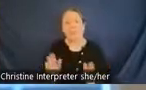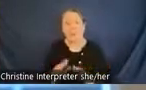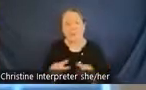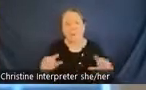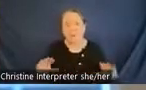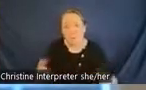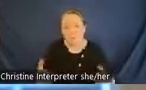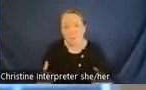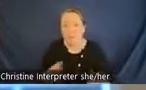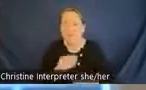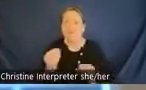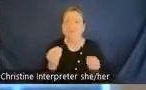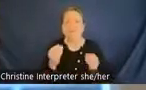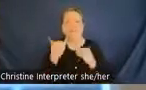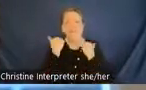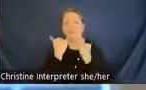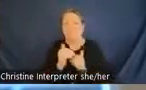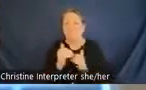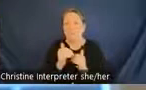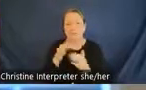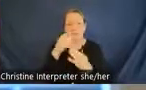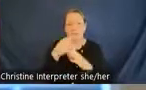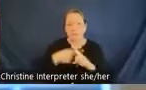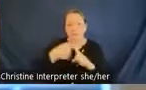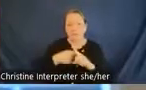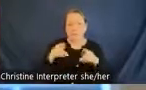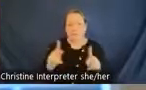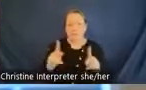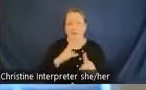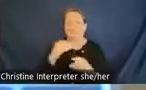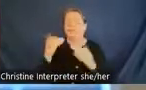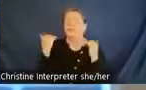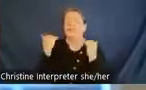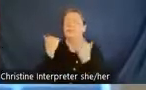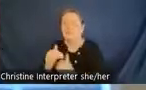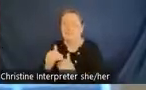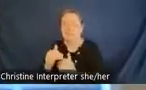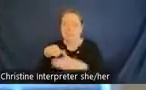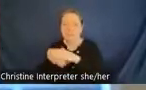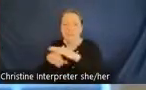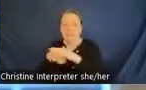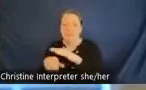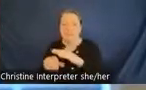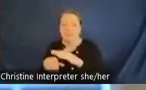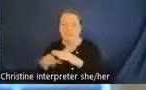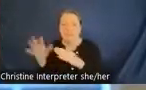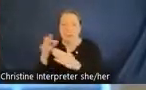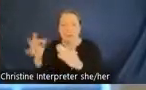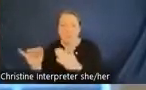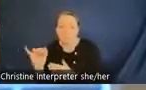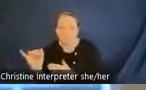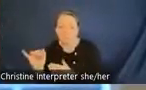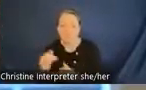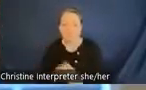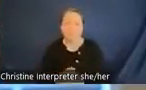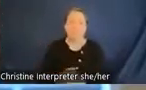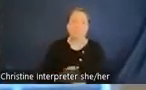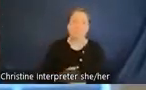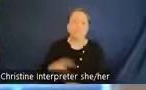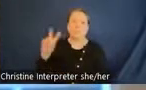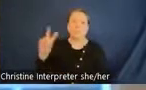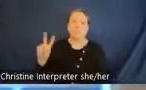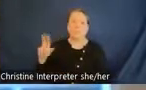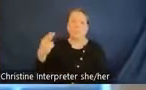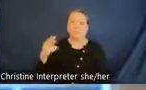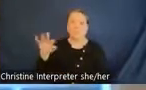few rental opportunities and even fewer accessible options within those rental opportunities. VHFA strives to make